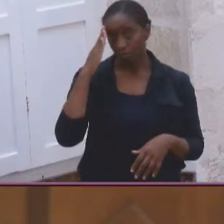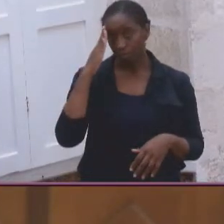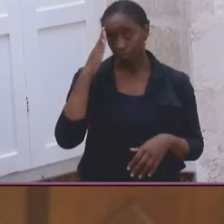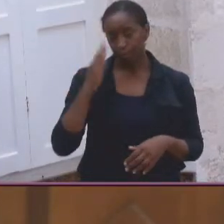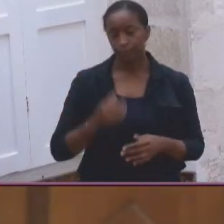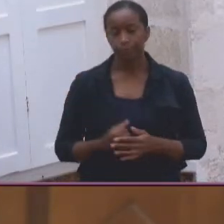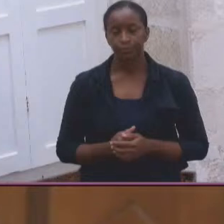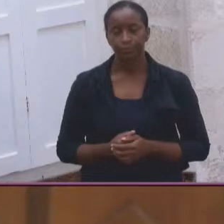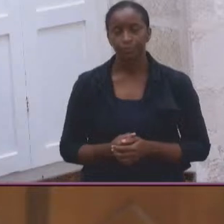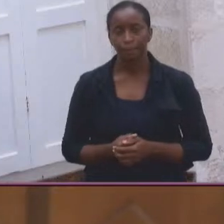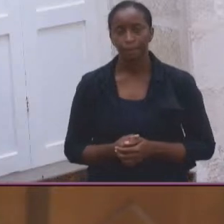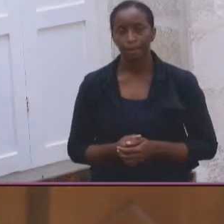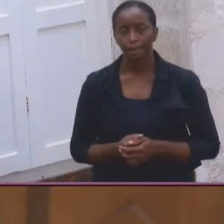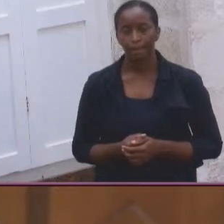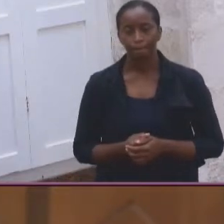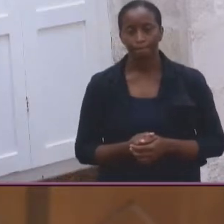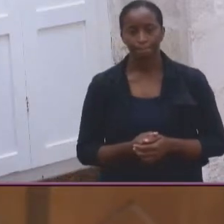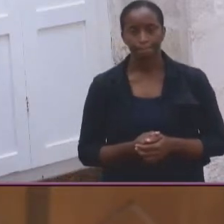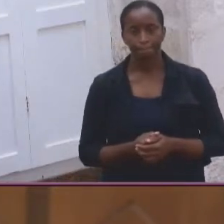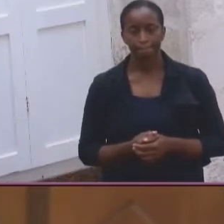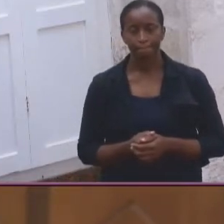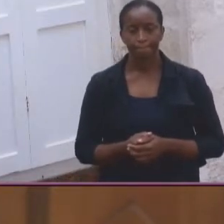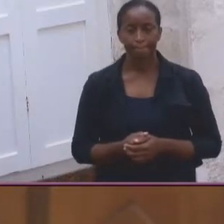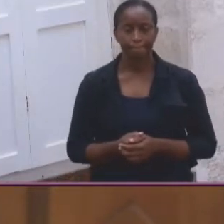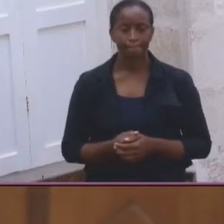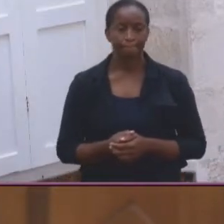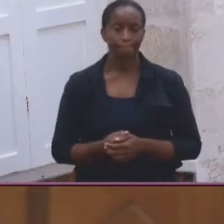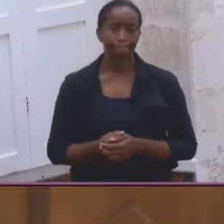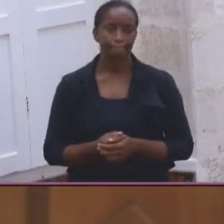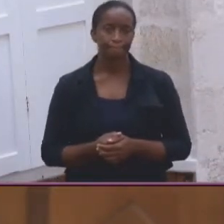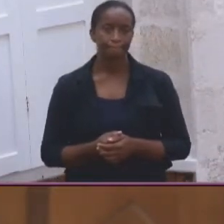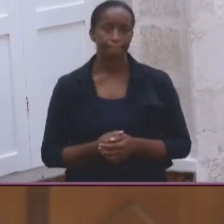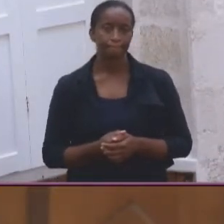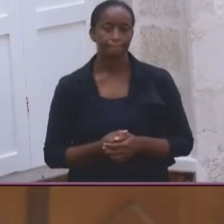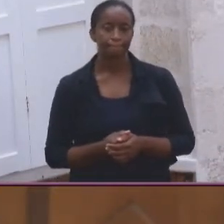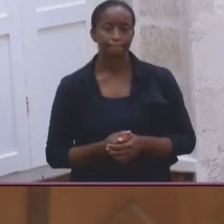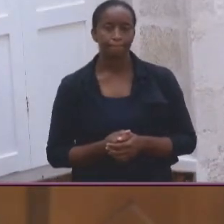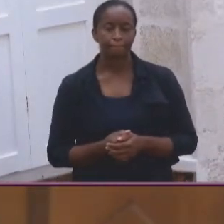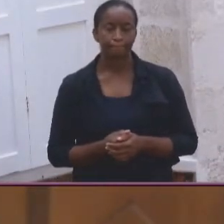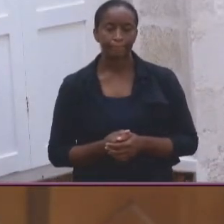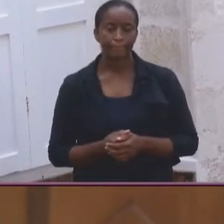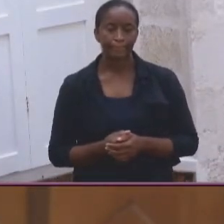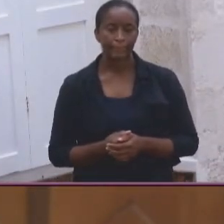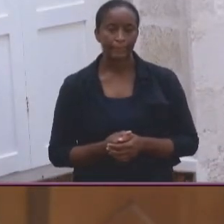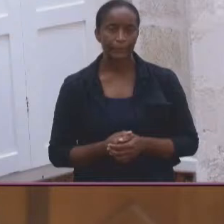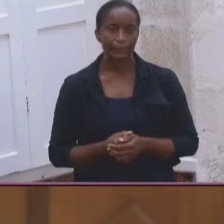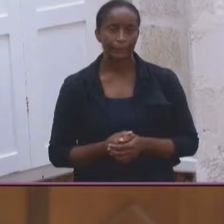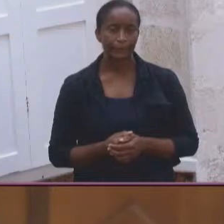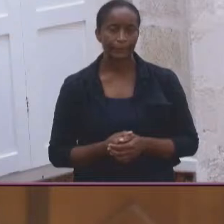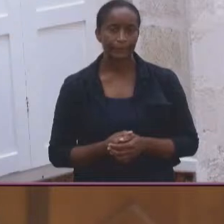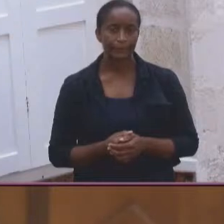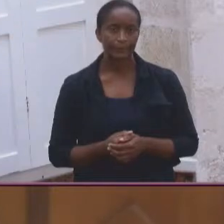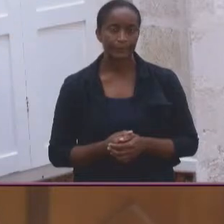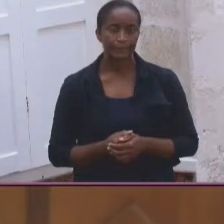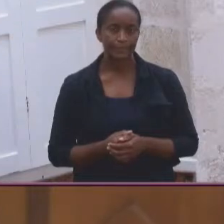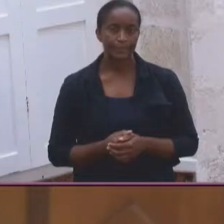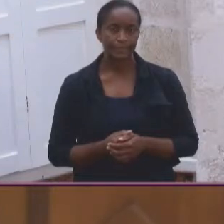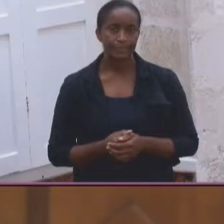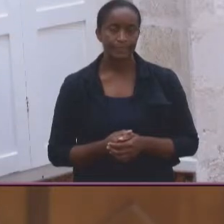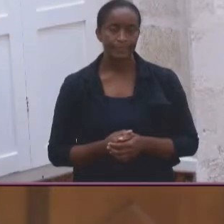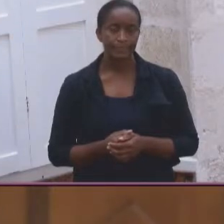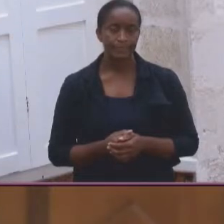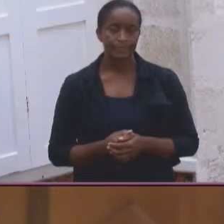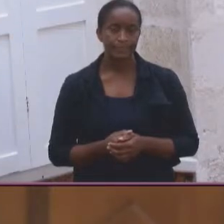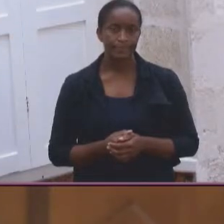that some sort of penalty needs to be placed on those who do not take